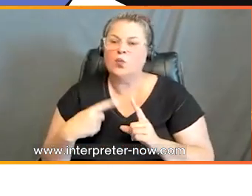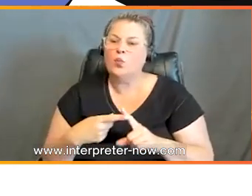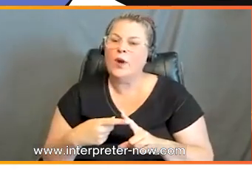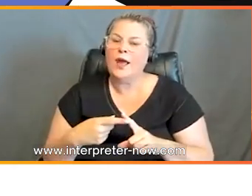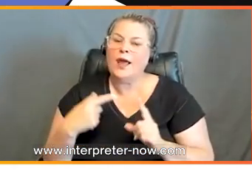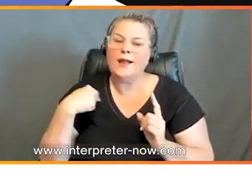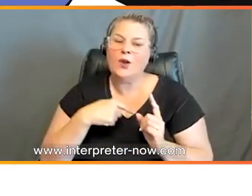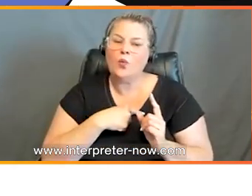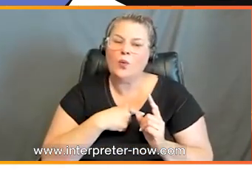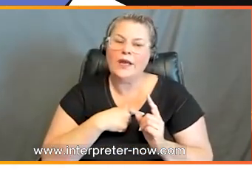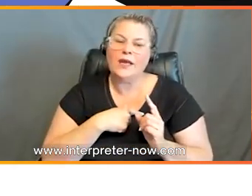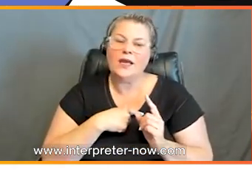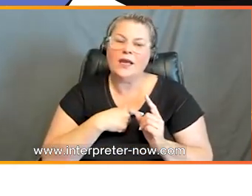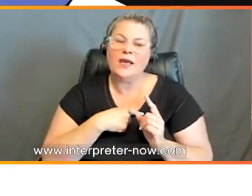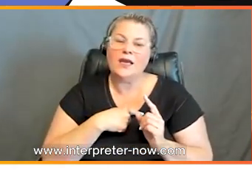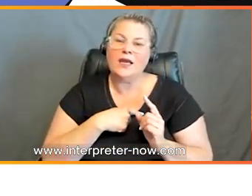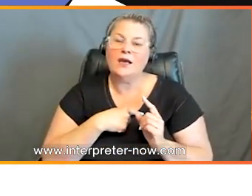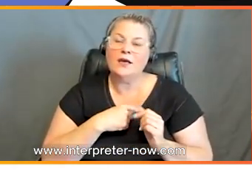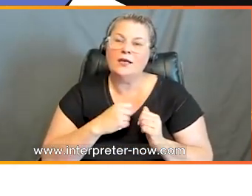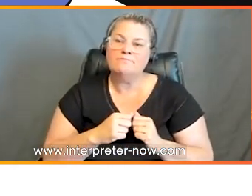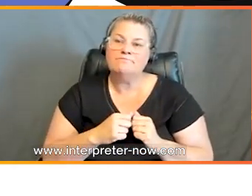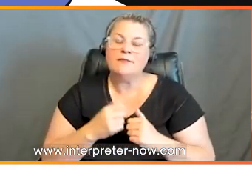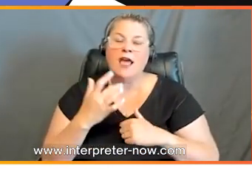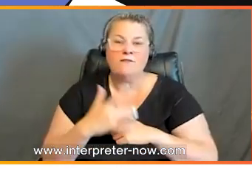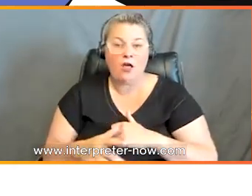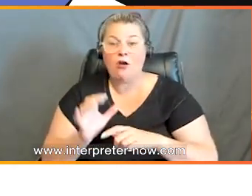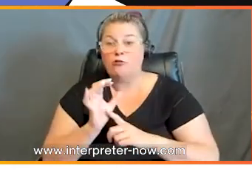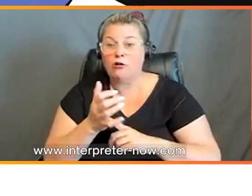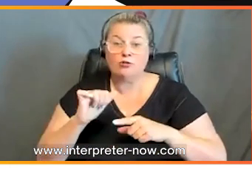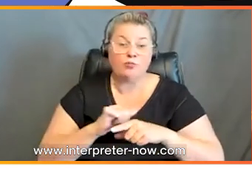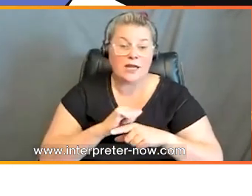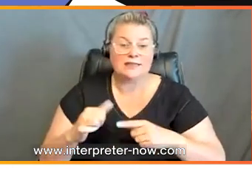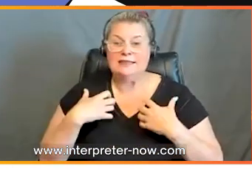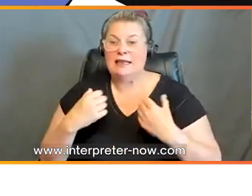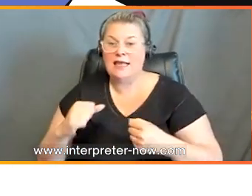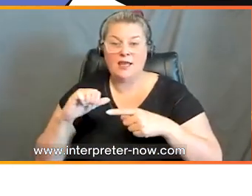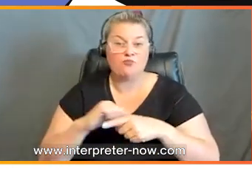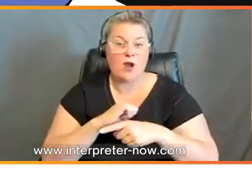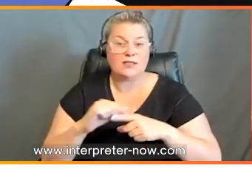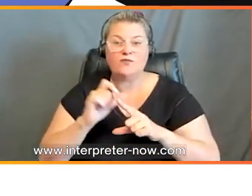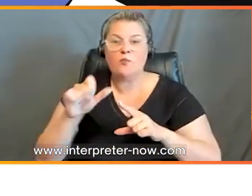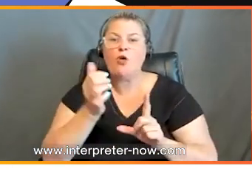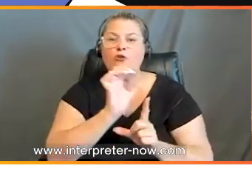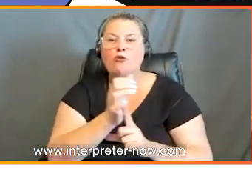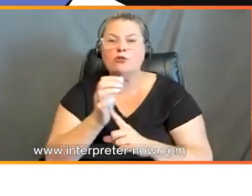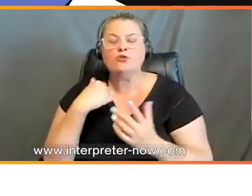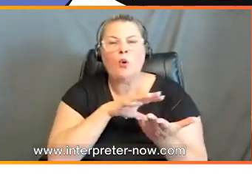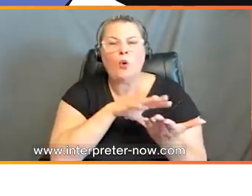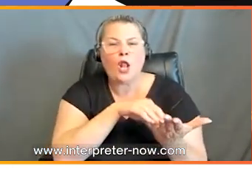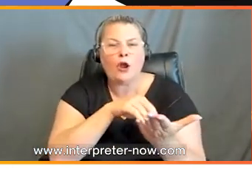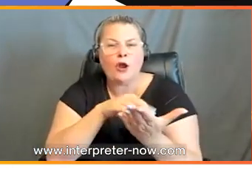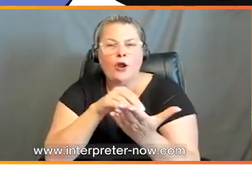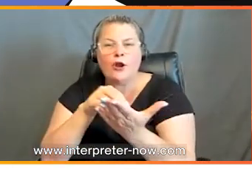avail cultural practices, healing practices from other cultures. We learn about the practice.